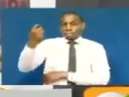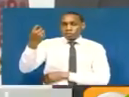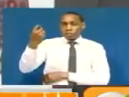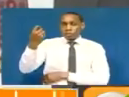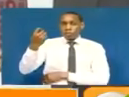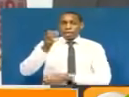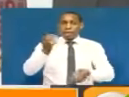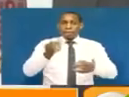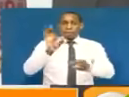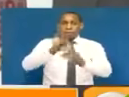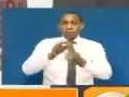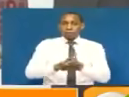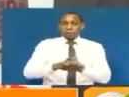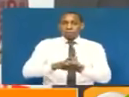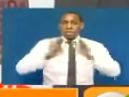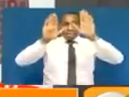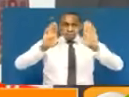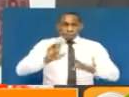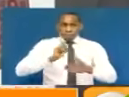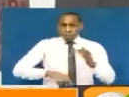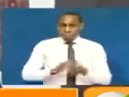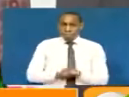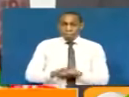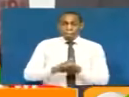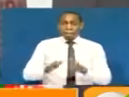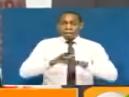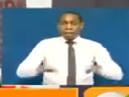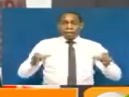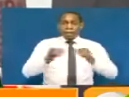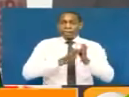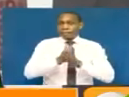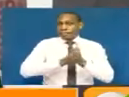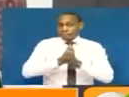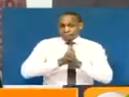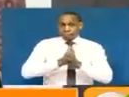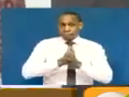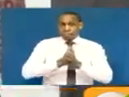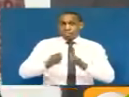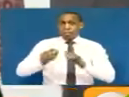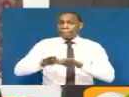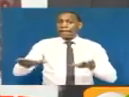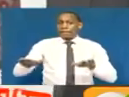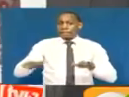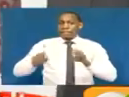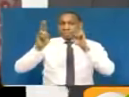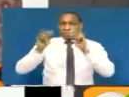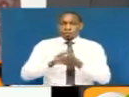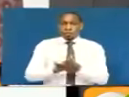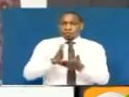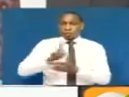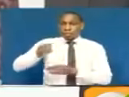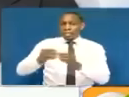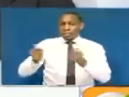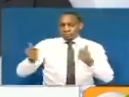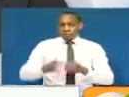presidential race. It is about permanent community of interest and permanent issues that need